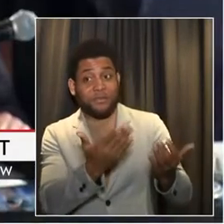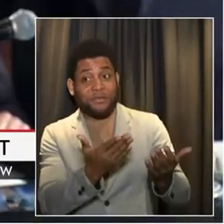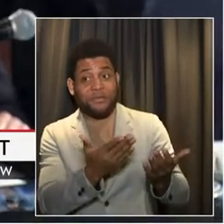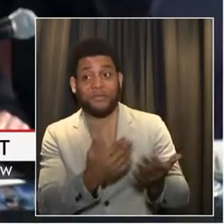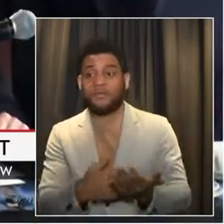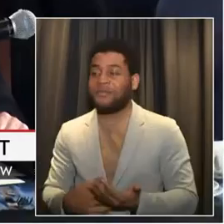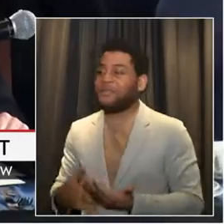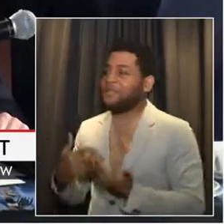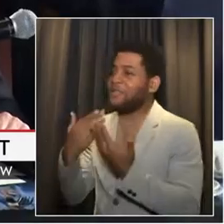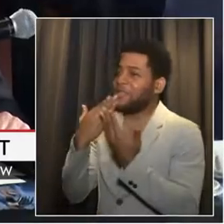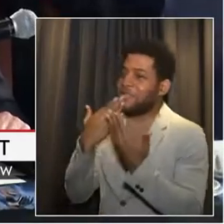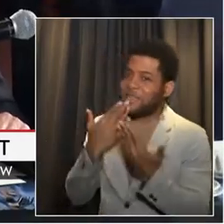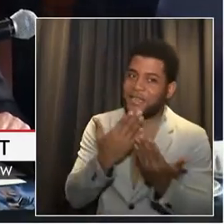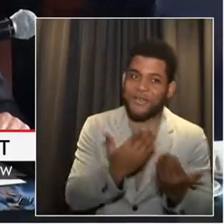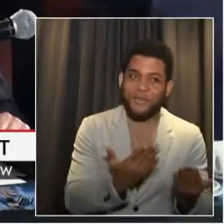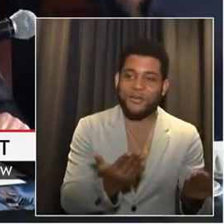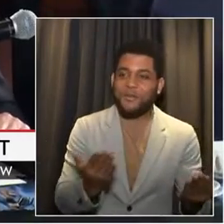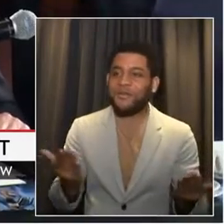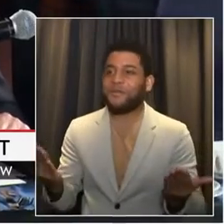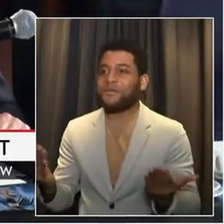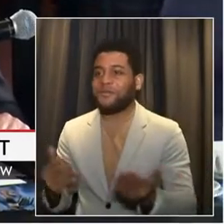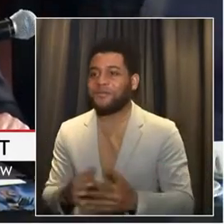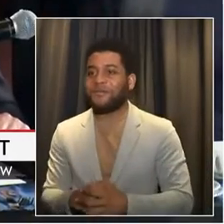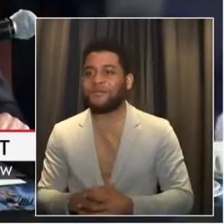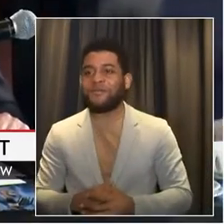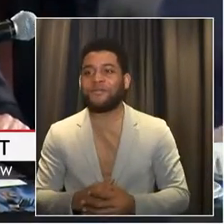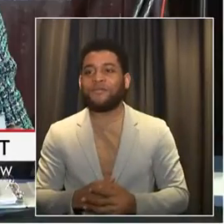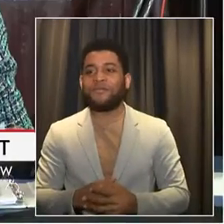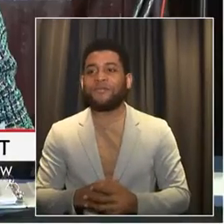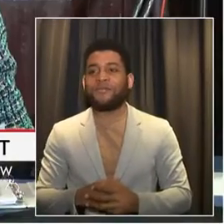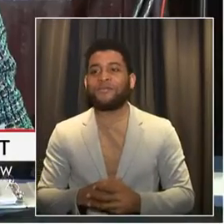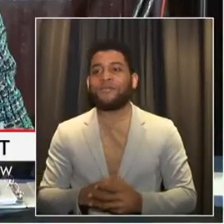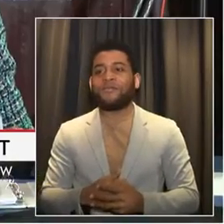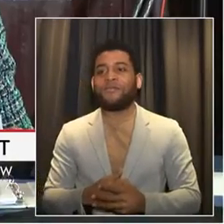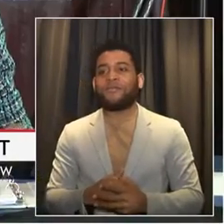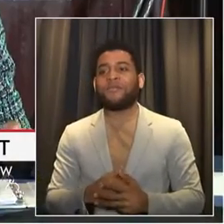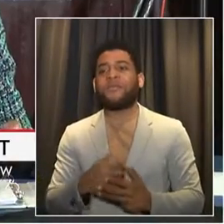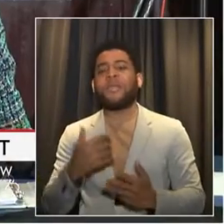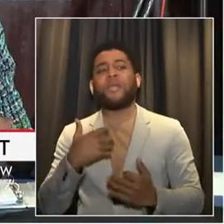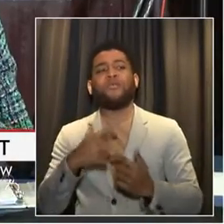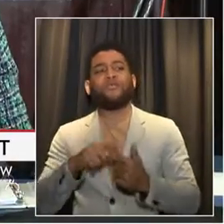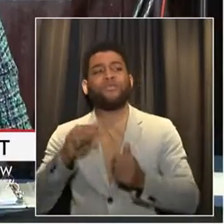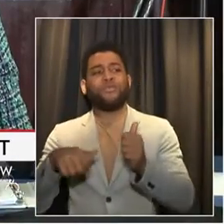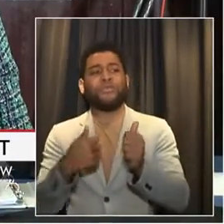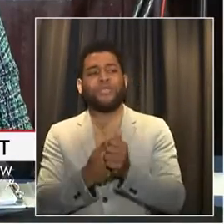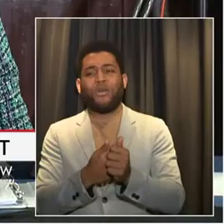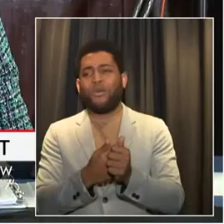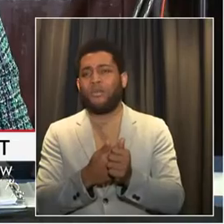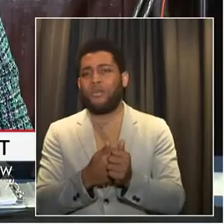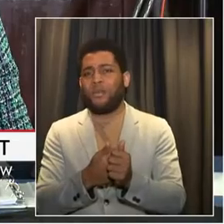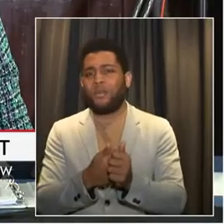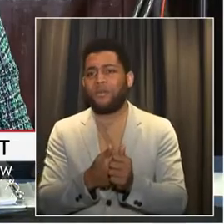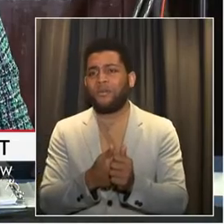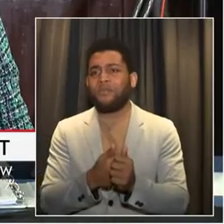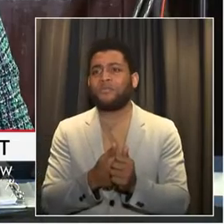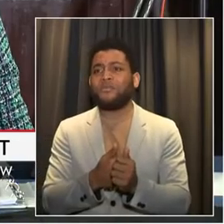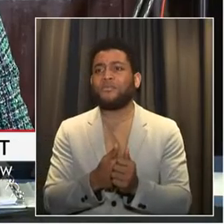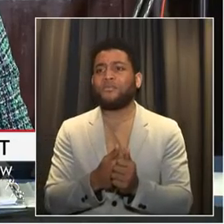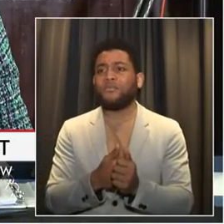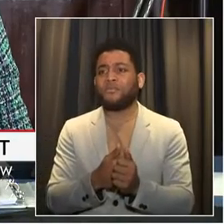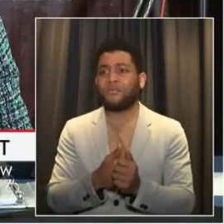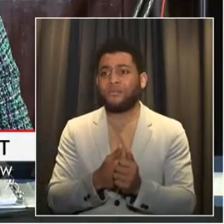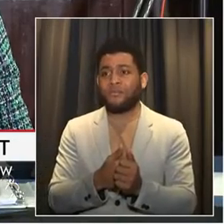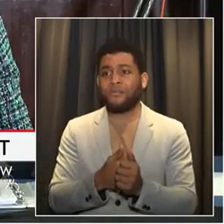and have you have the last word. something that I want to follow up on. But I don't. I think that we will follow up with